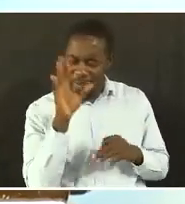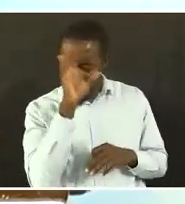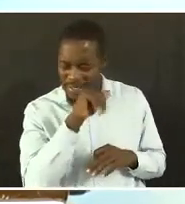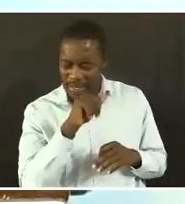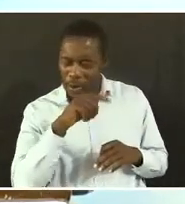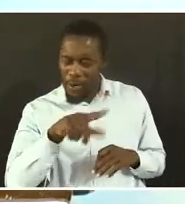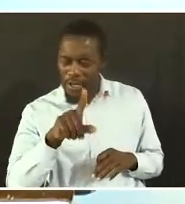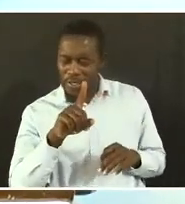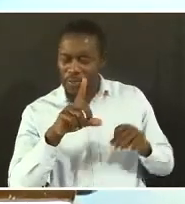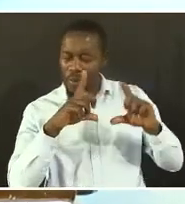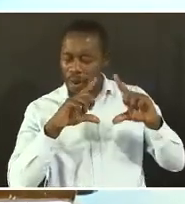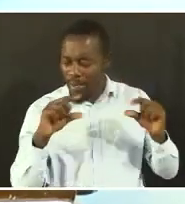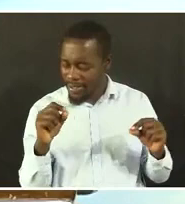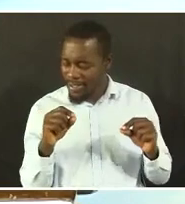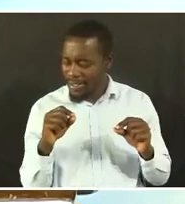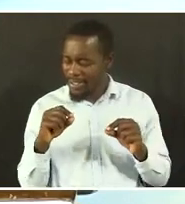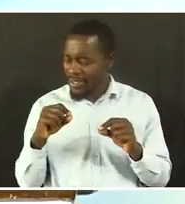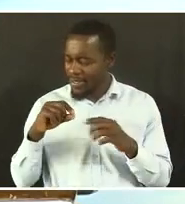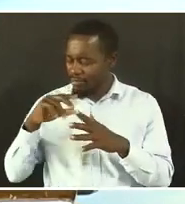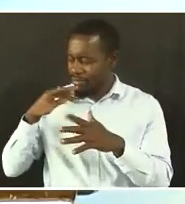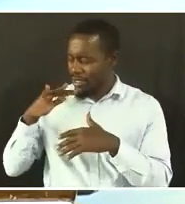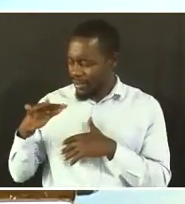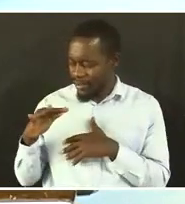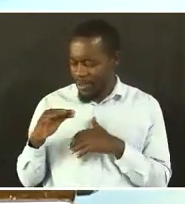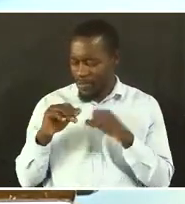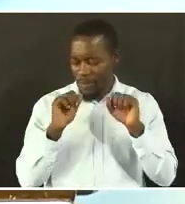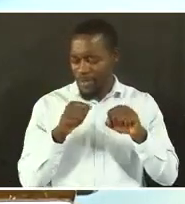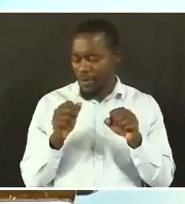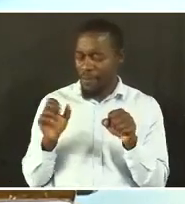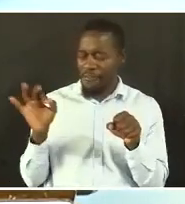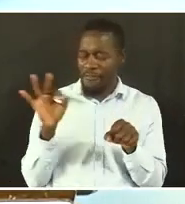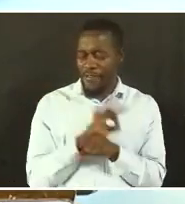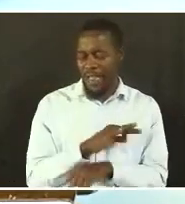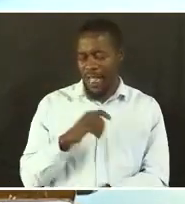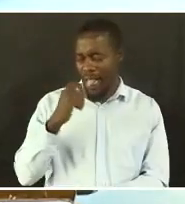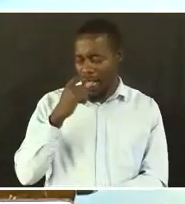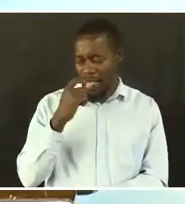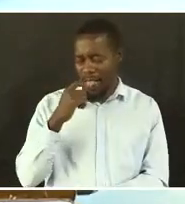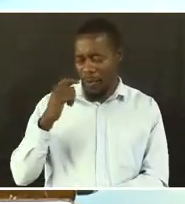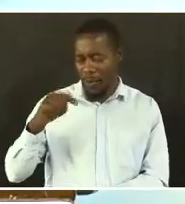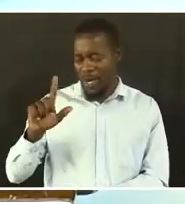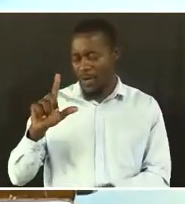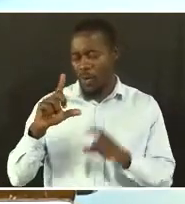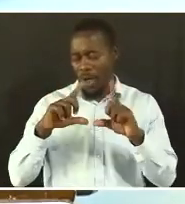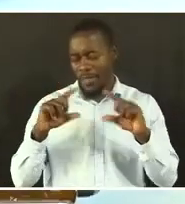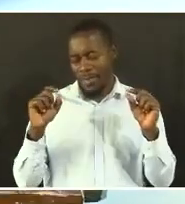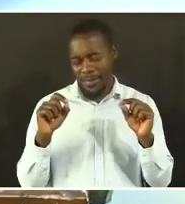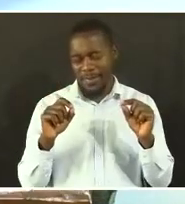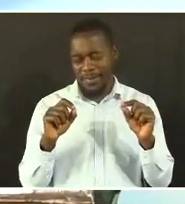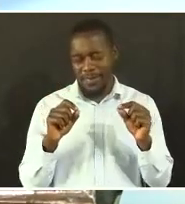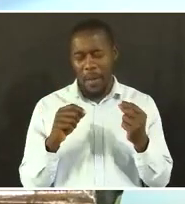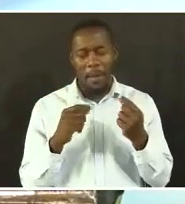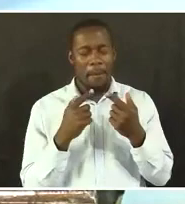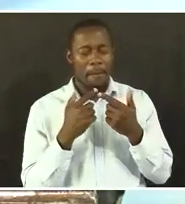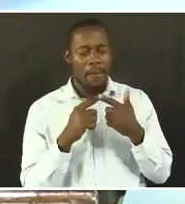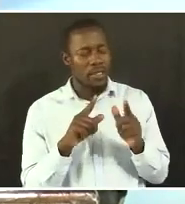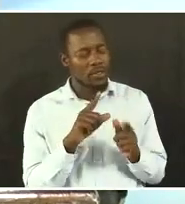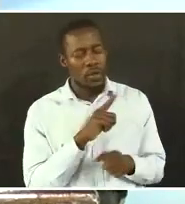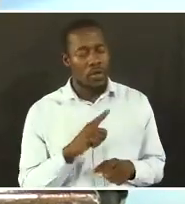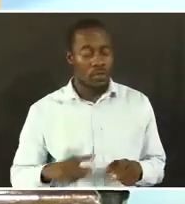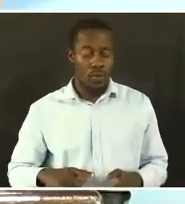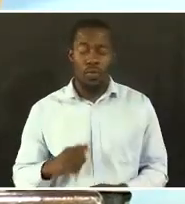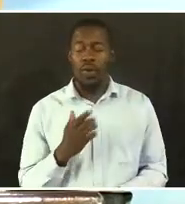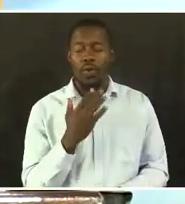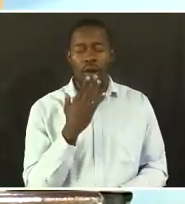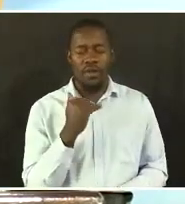speak, God, fill their tongues with the right word. But above all, Lord, We want to be part of those whom you will say, come